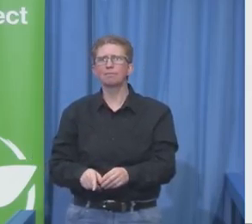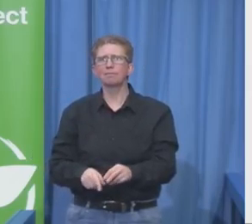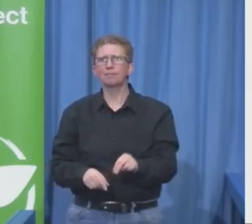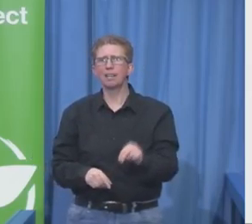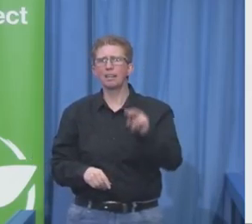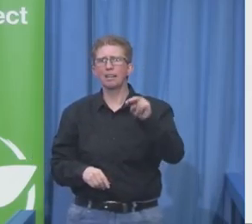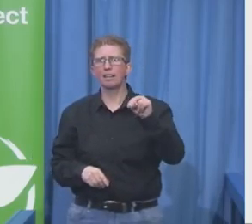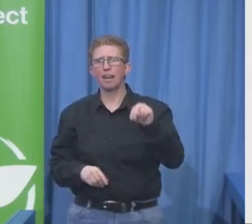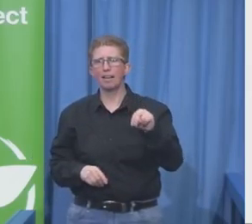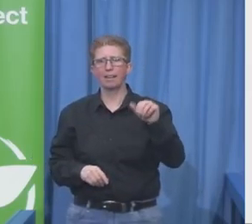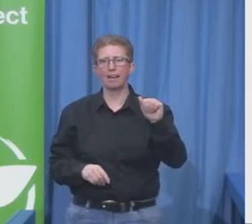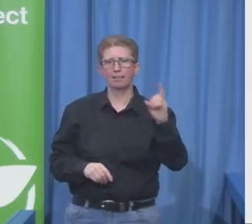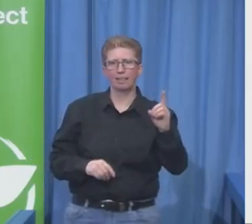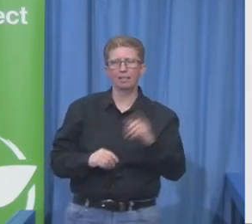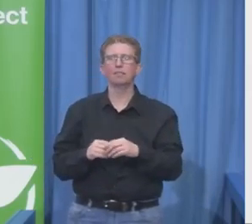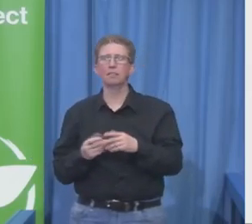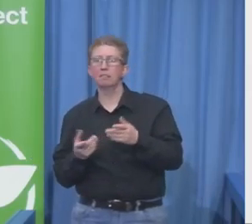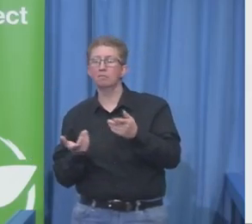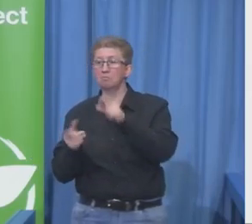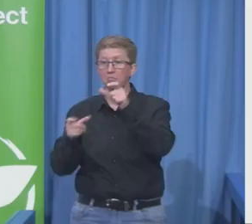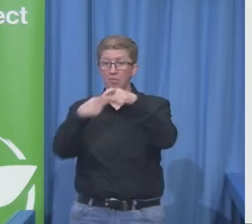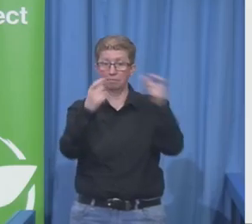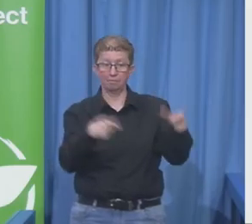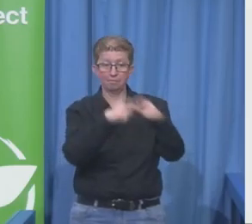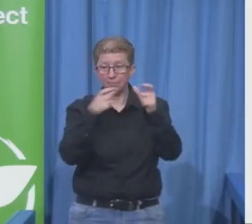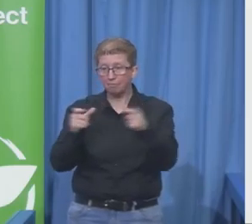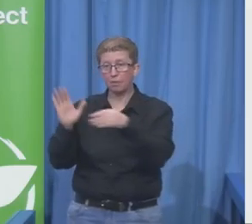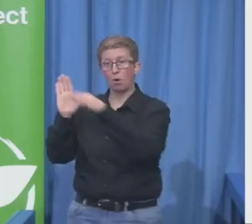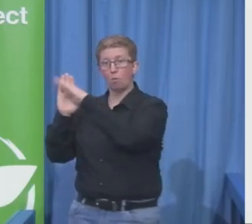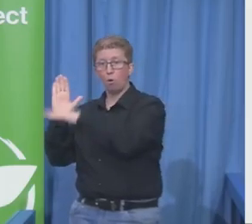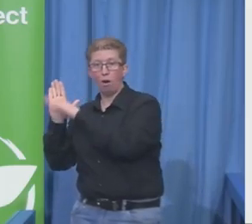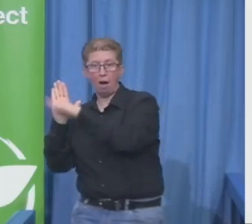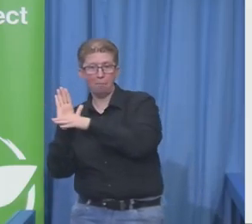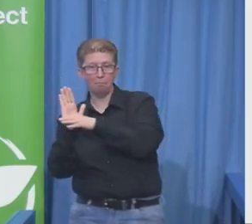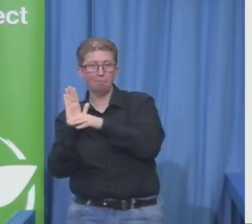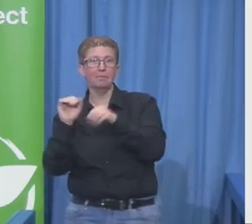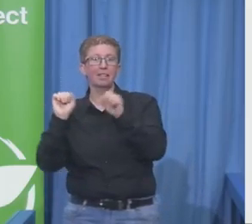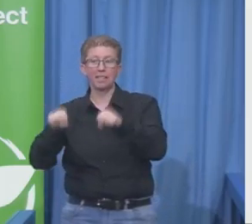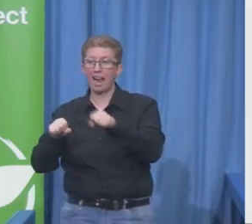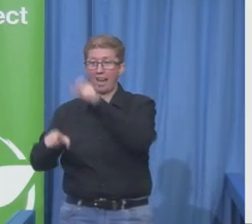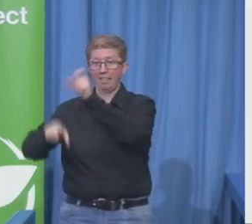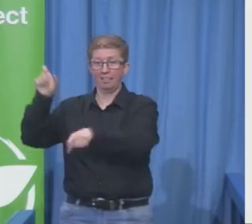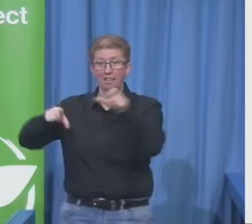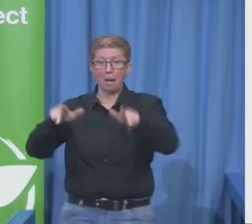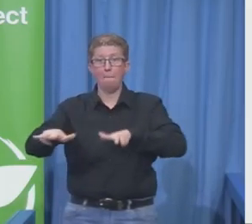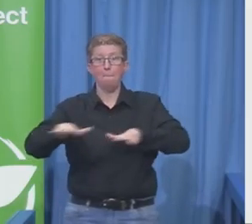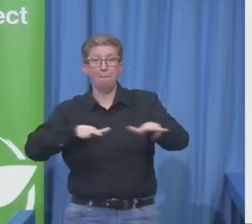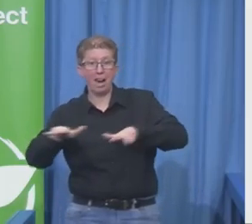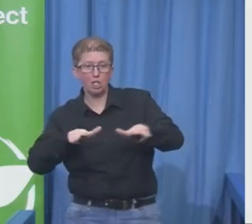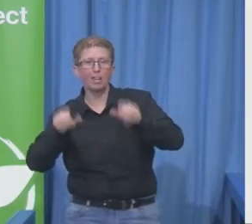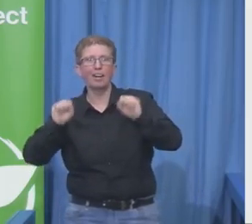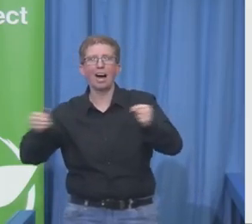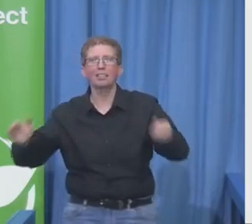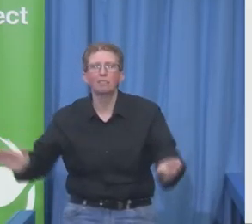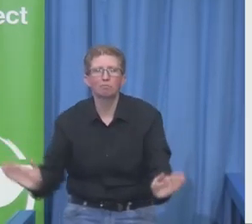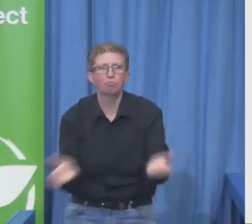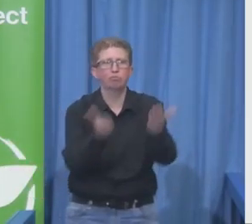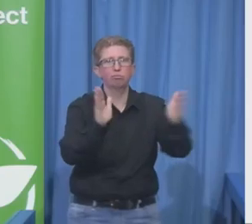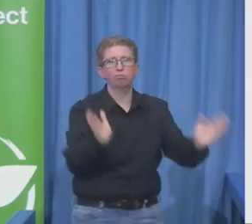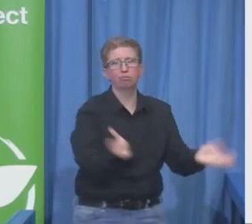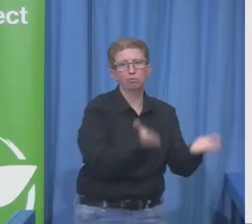practical exposure and experience to middle managers. Stepping Into program has made 758